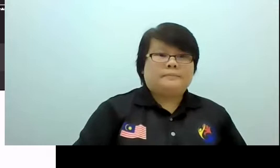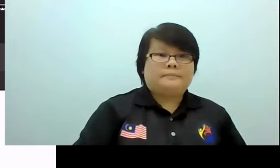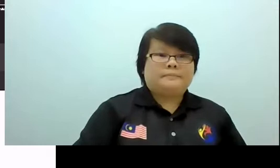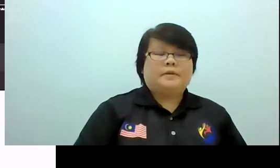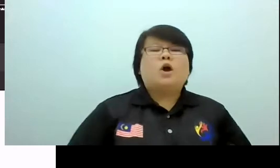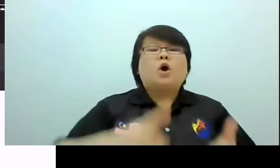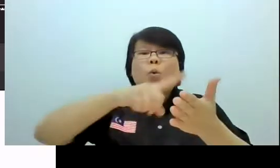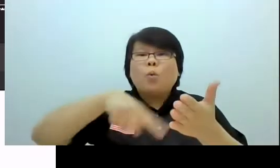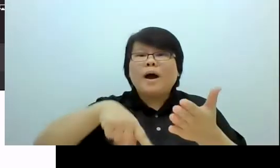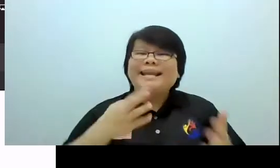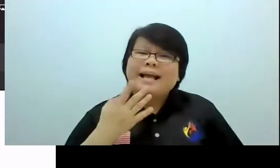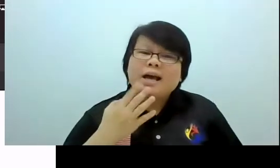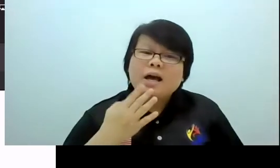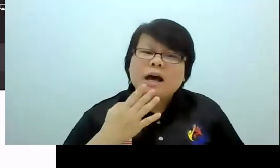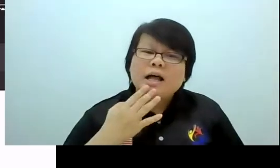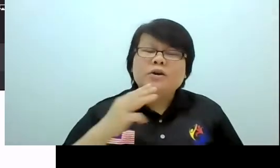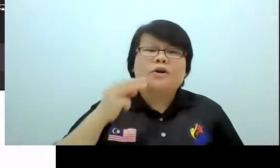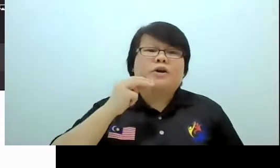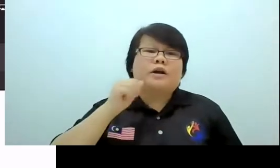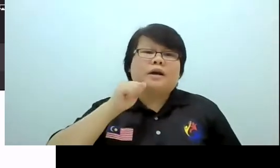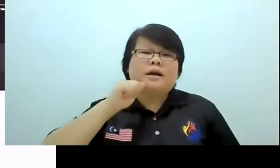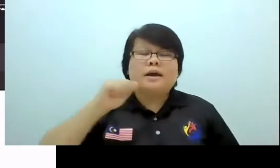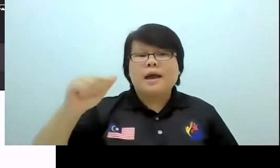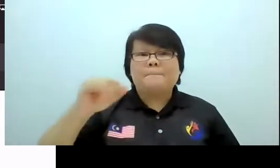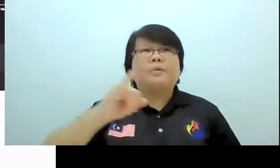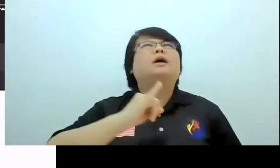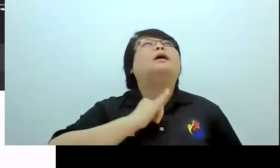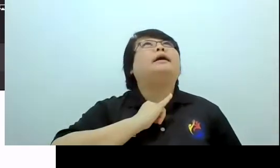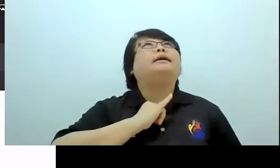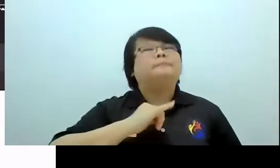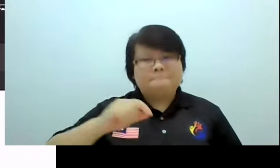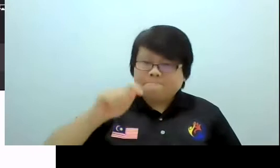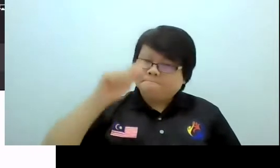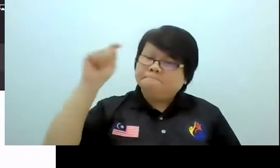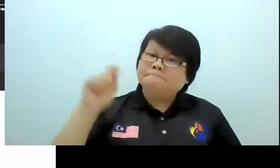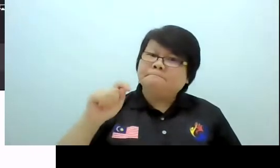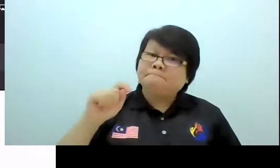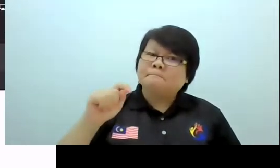This one. What color am I?